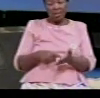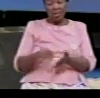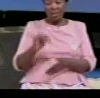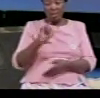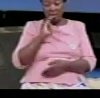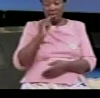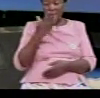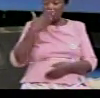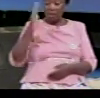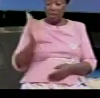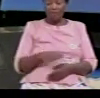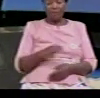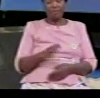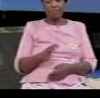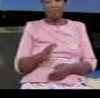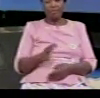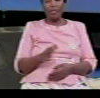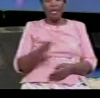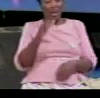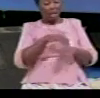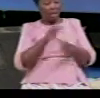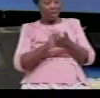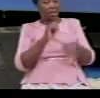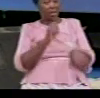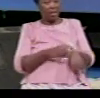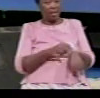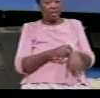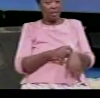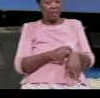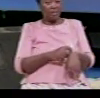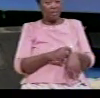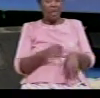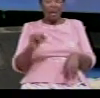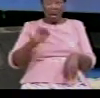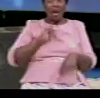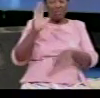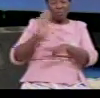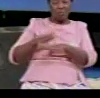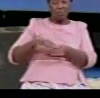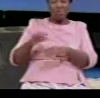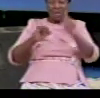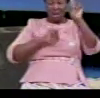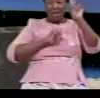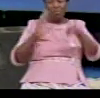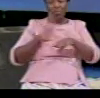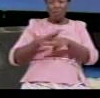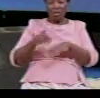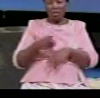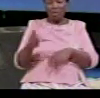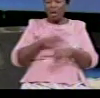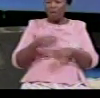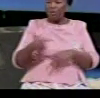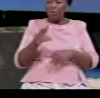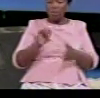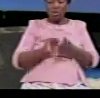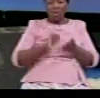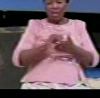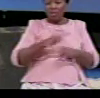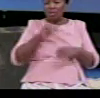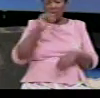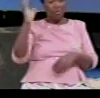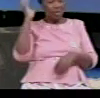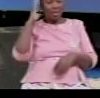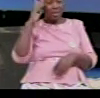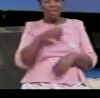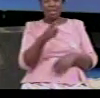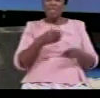evil. At that time, that's how he warned them. And those who did not listen, they